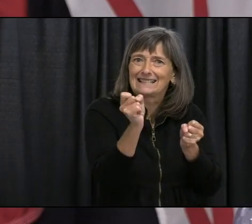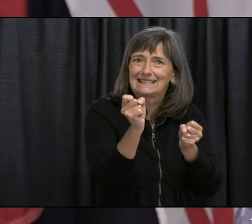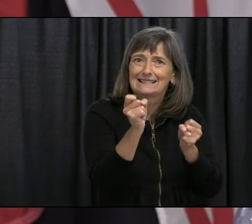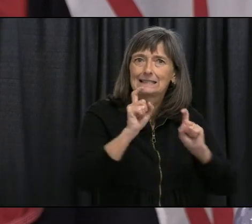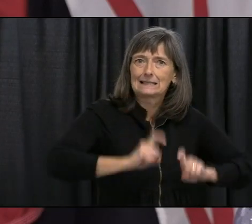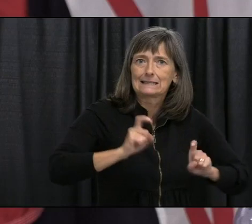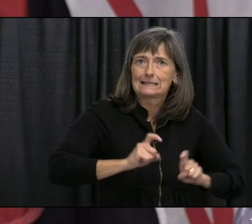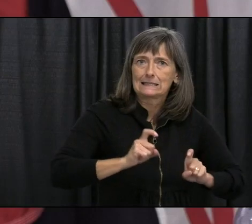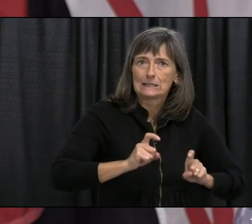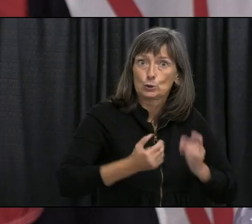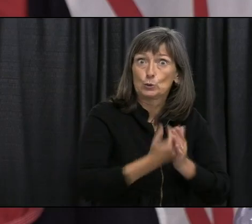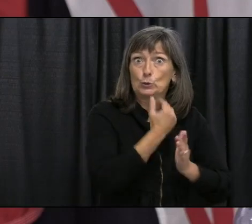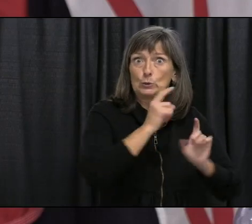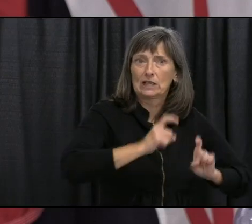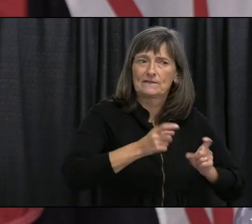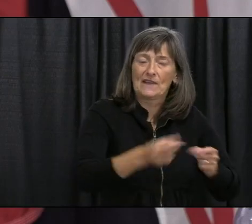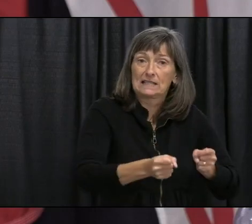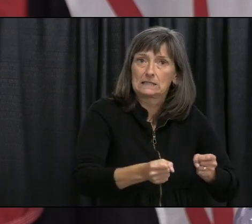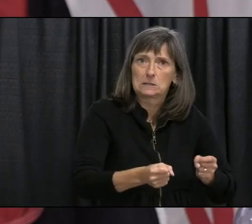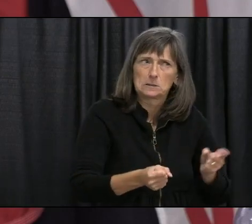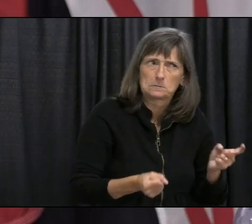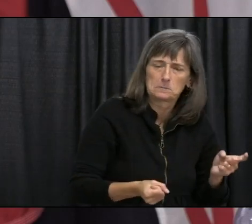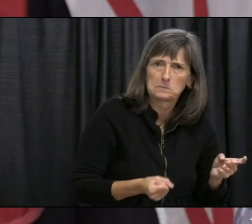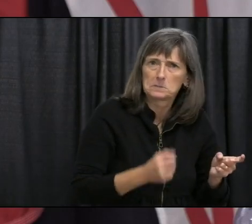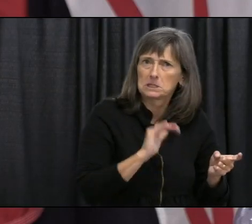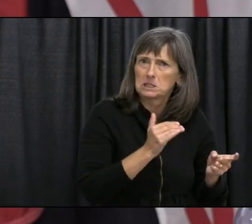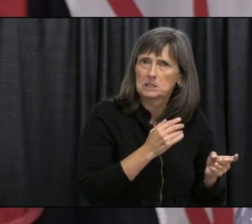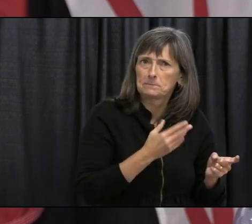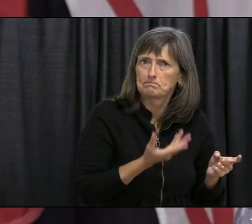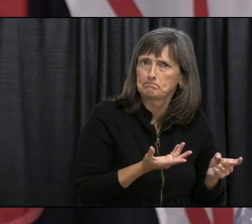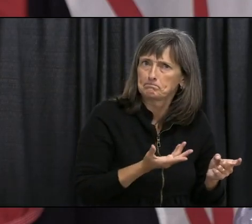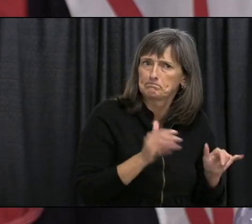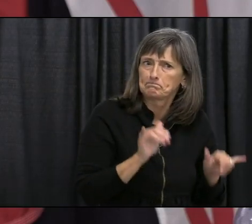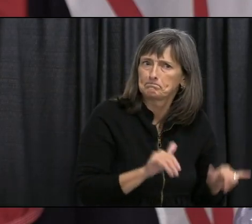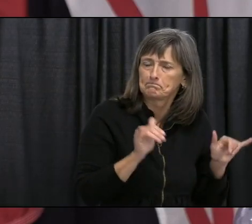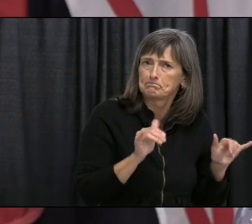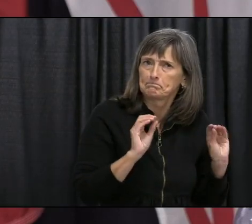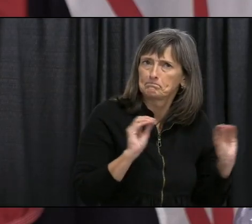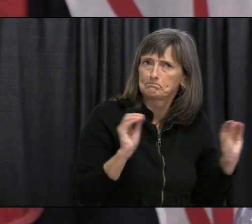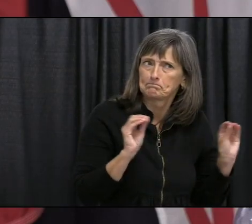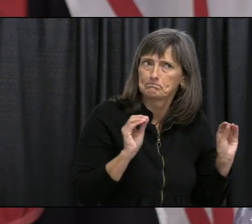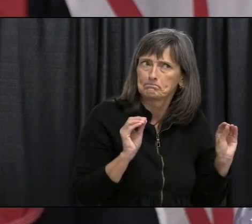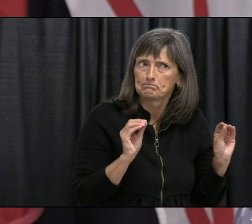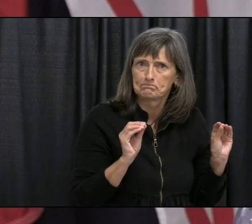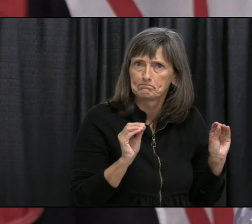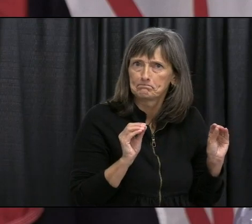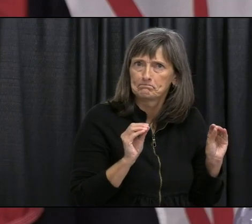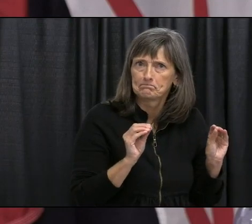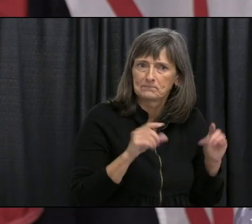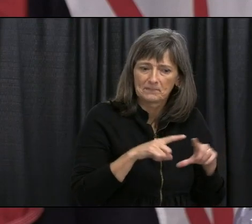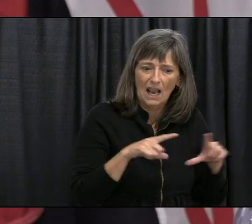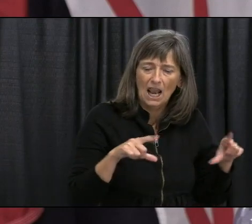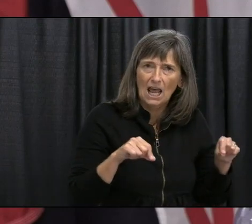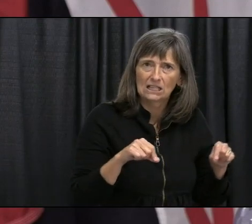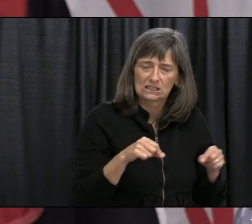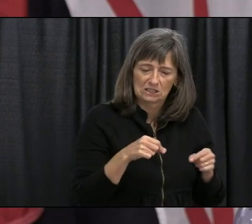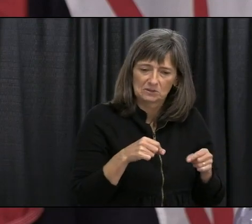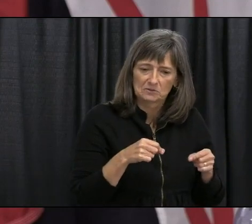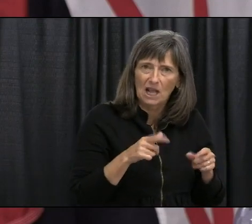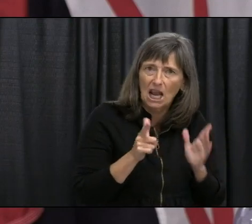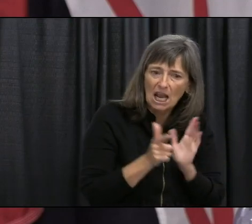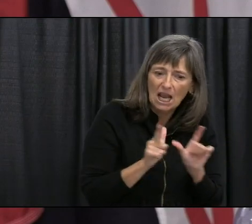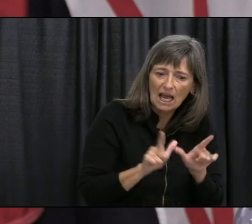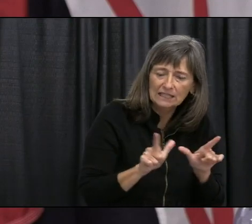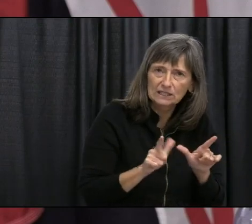has been no movement there that we can detect in terms of kits and boxes and things being licensed. So until